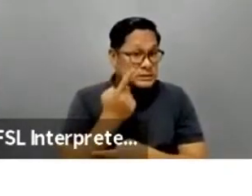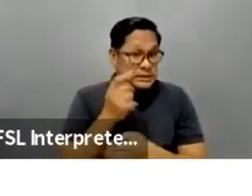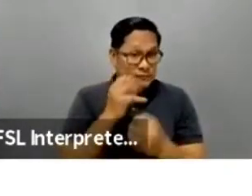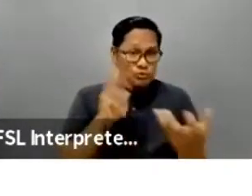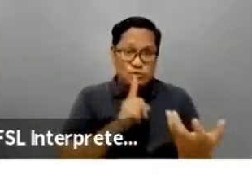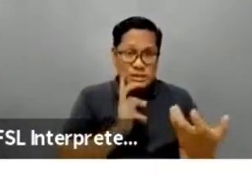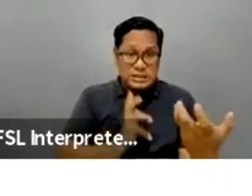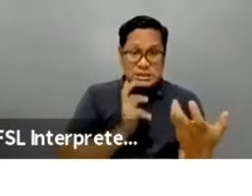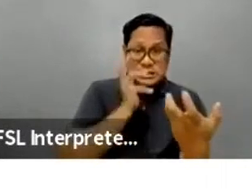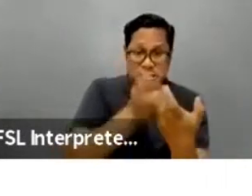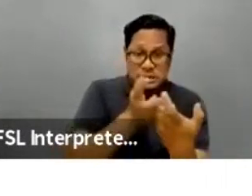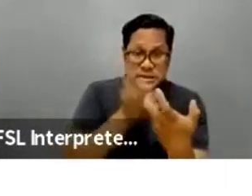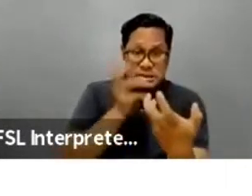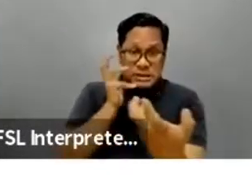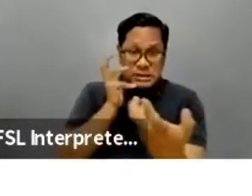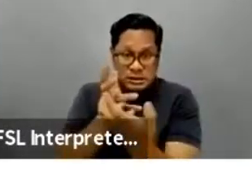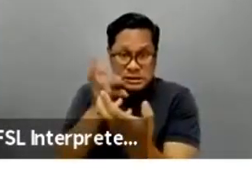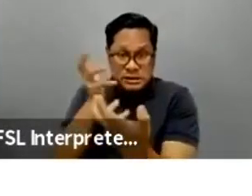laws that have been written out.